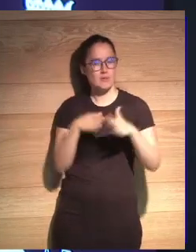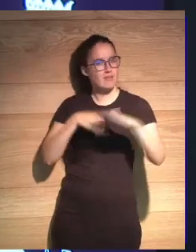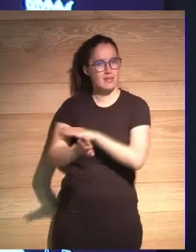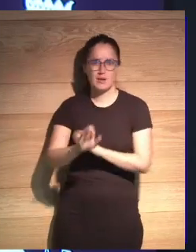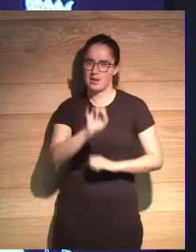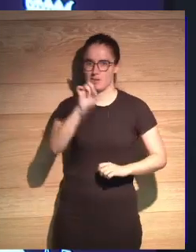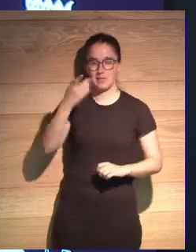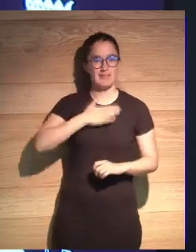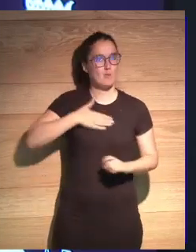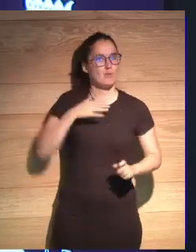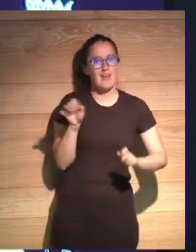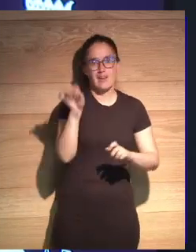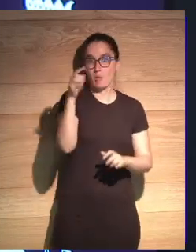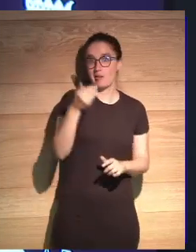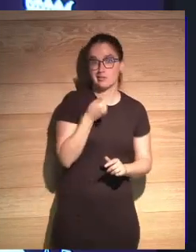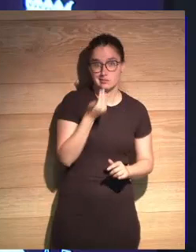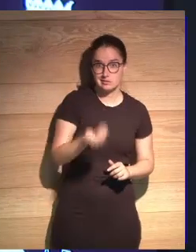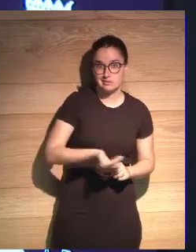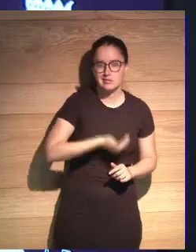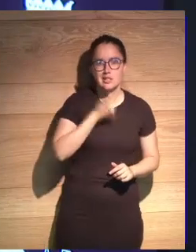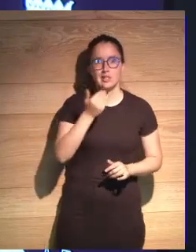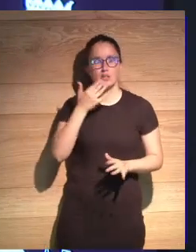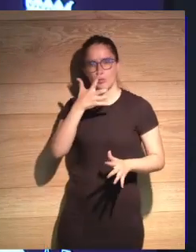This game has a very accessible community,